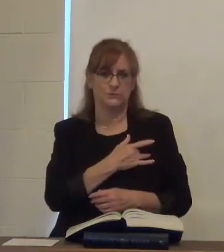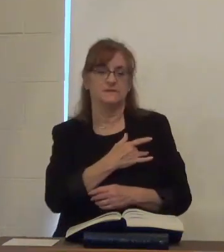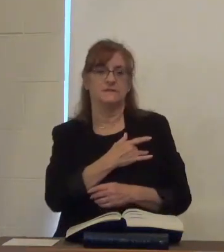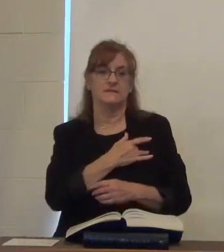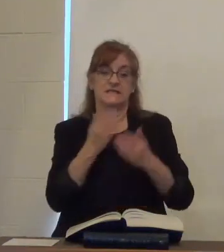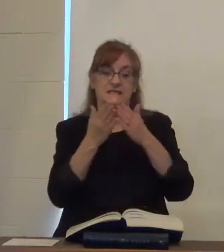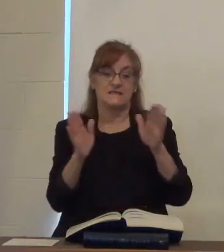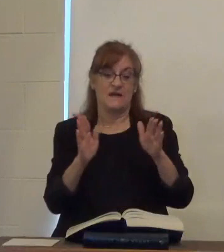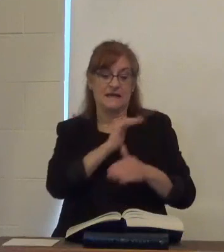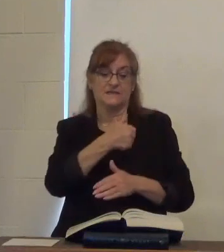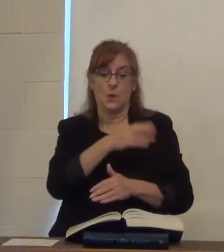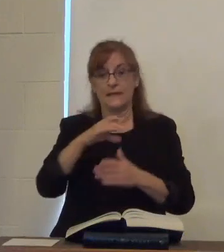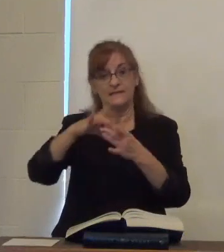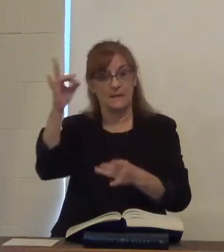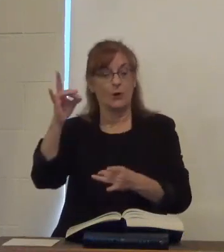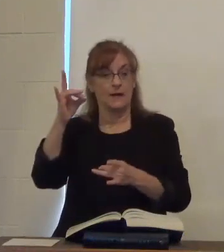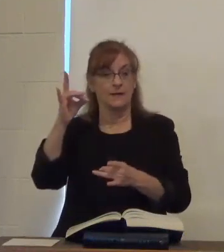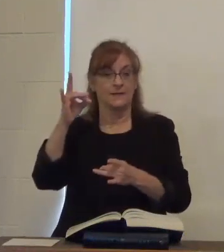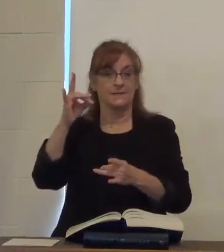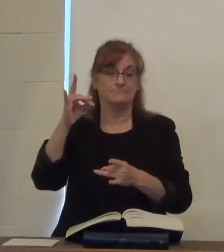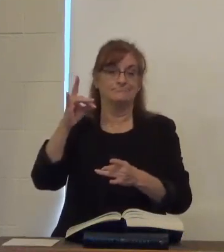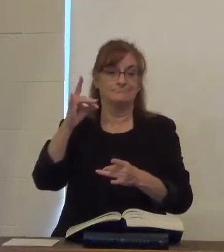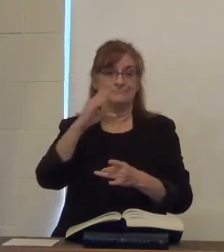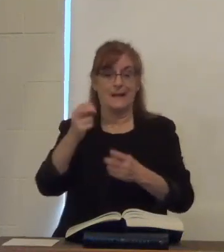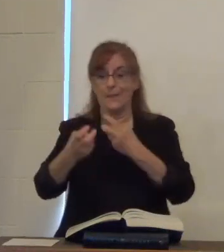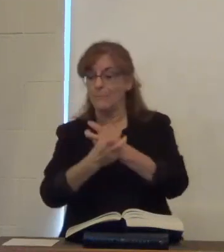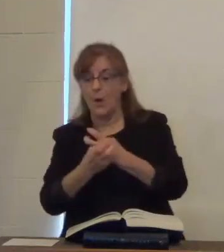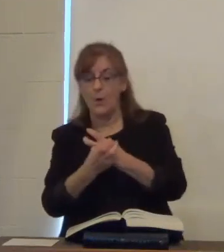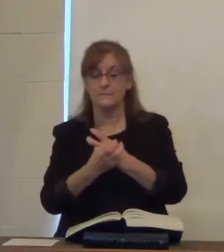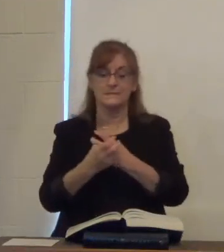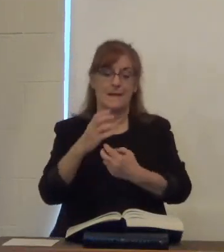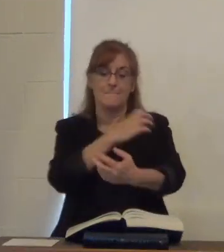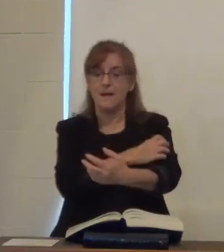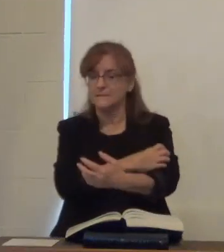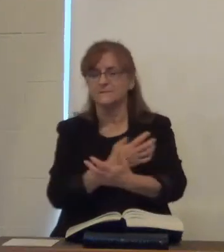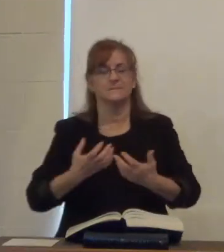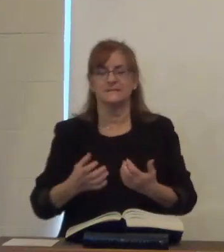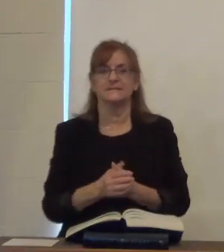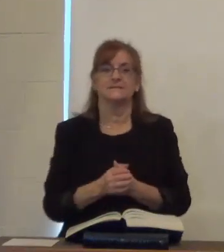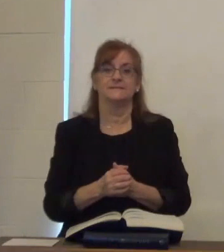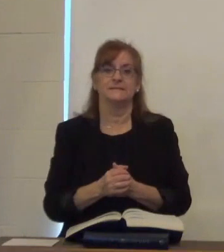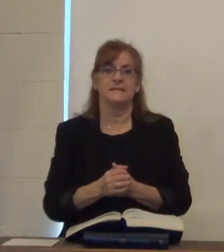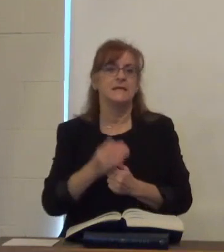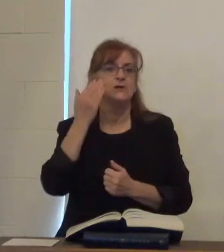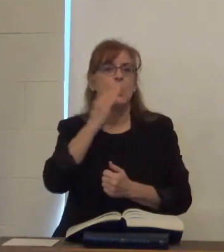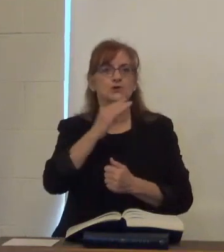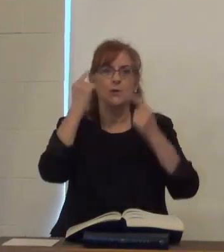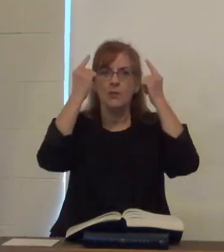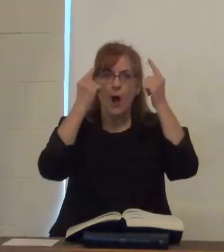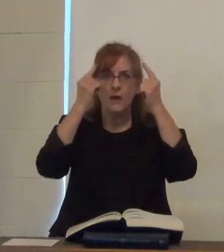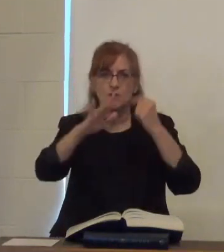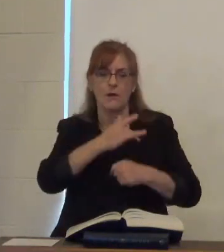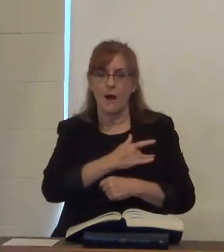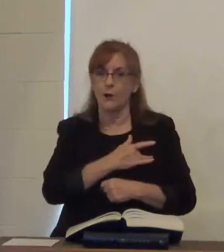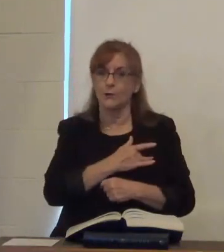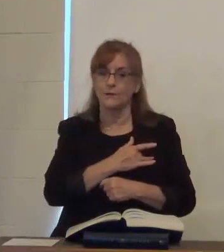dividing asunder of soul and spirit and of the joints and marrow, and is a discerner of the thoughts and intents of the heart. Neither is